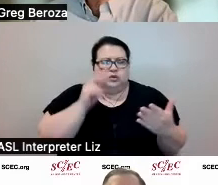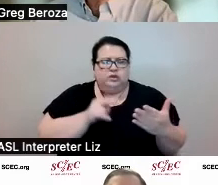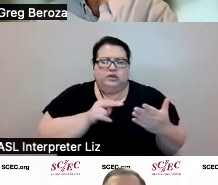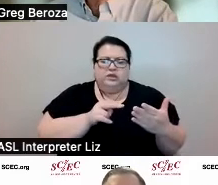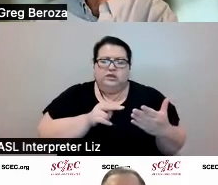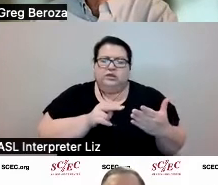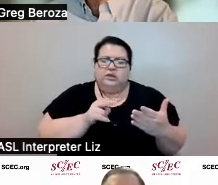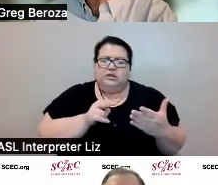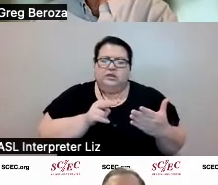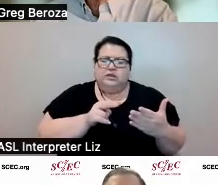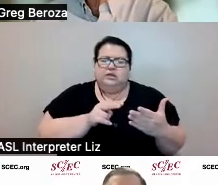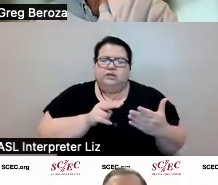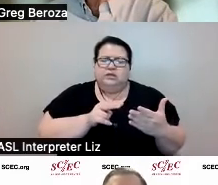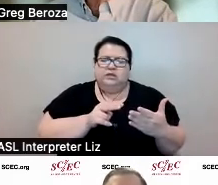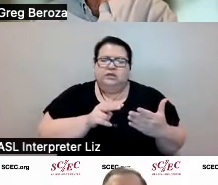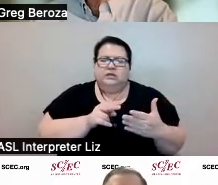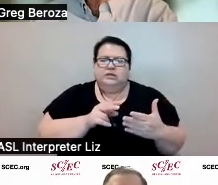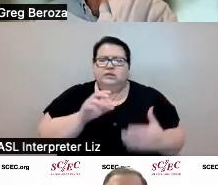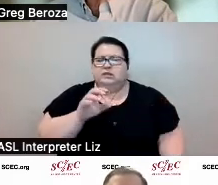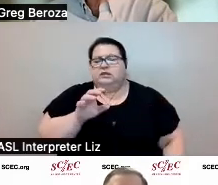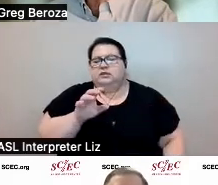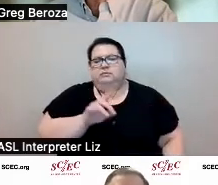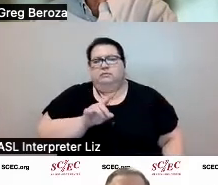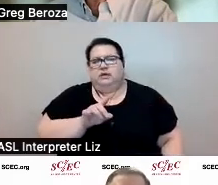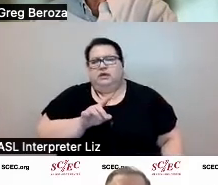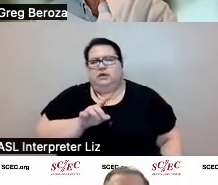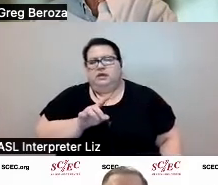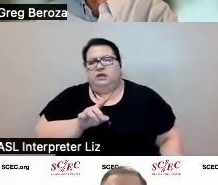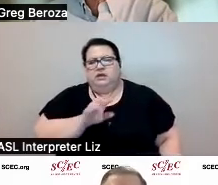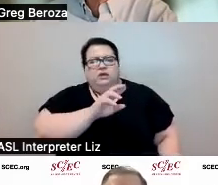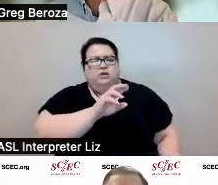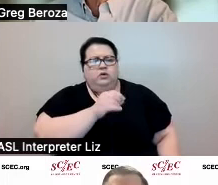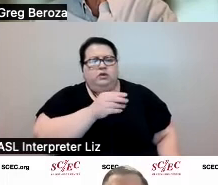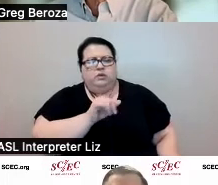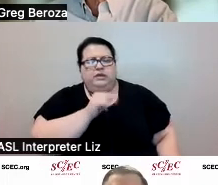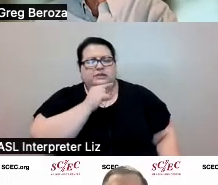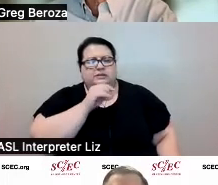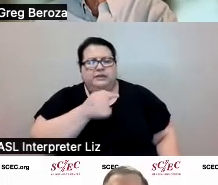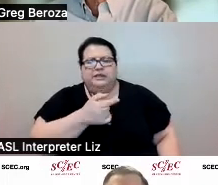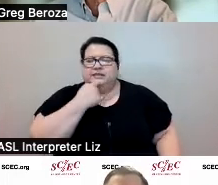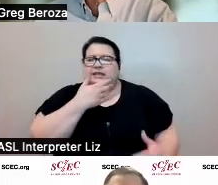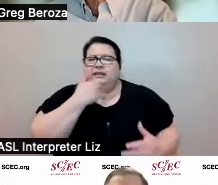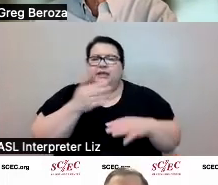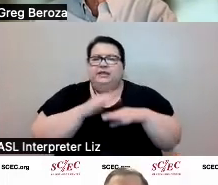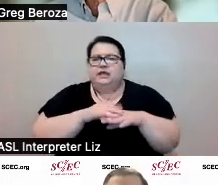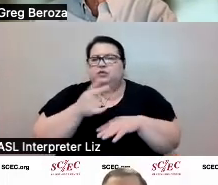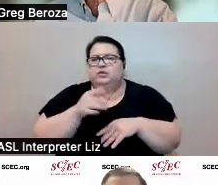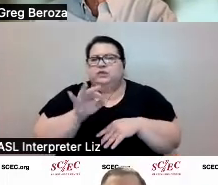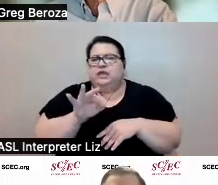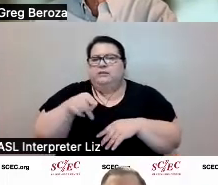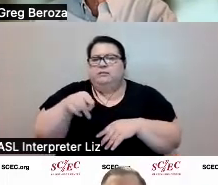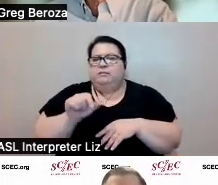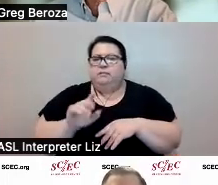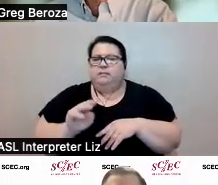scarp degradation. But I'm wondering if one of Smith has commented that the best ones are on the 29 Palms Marine Base now